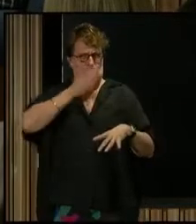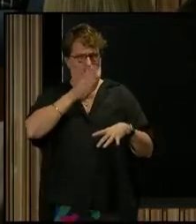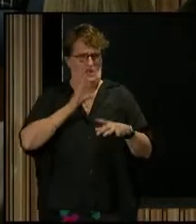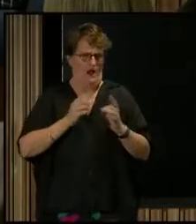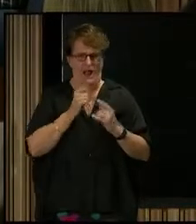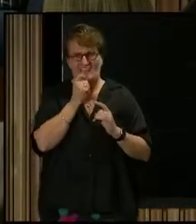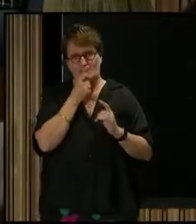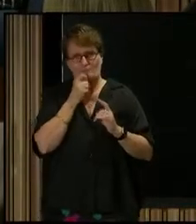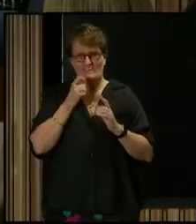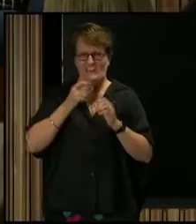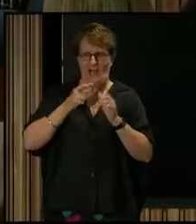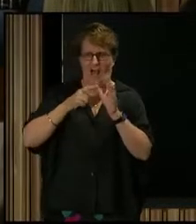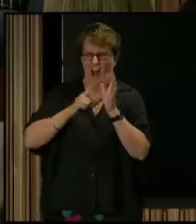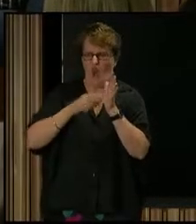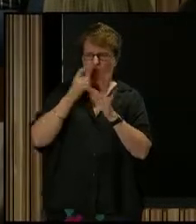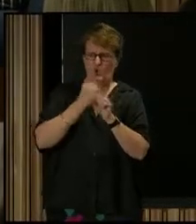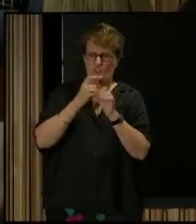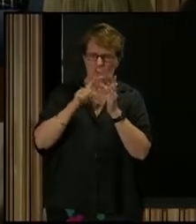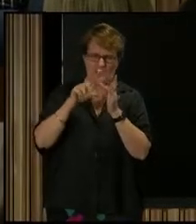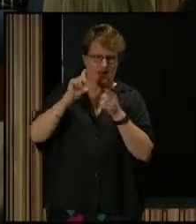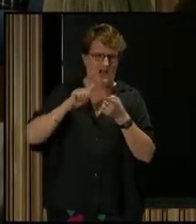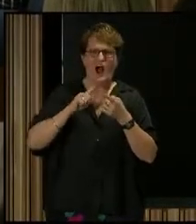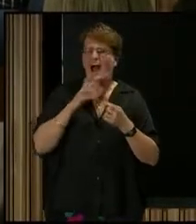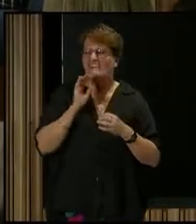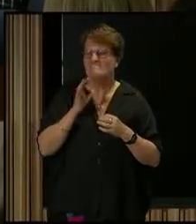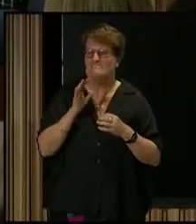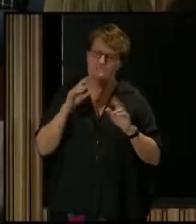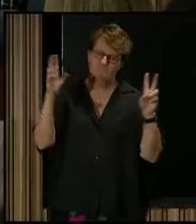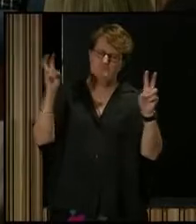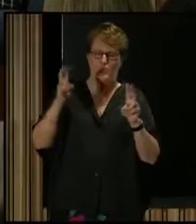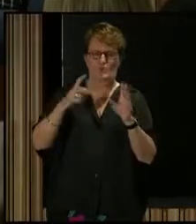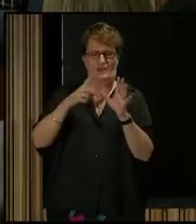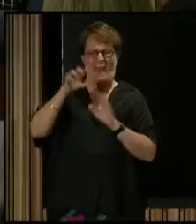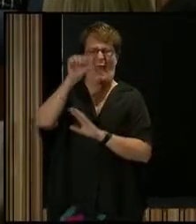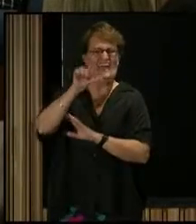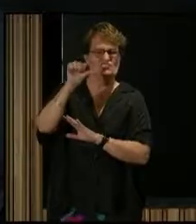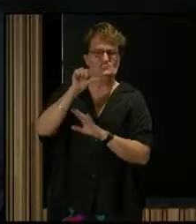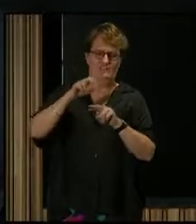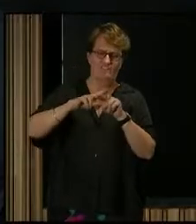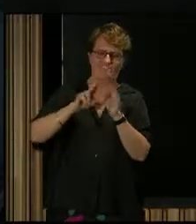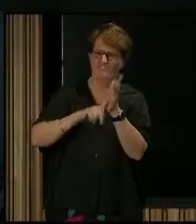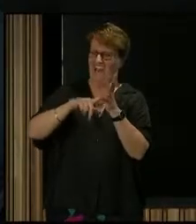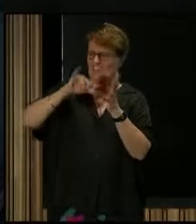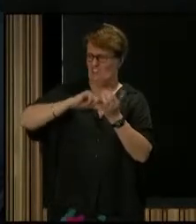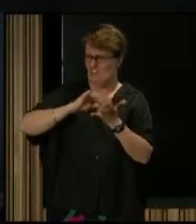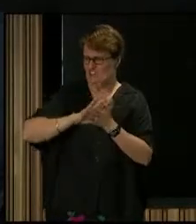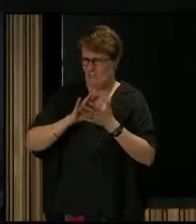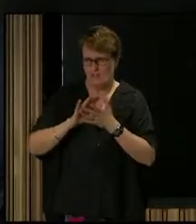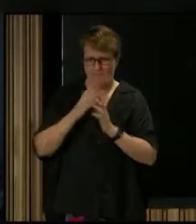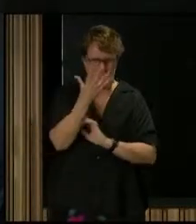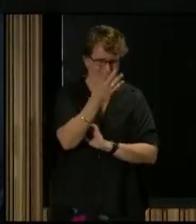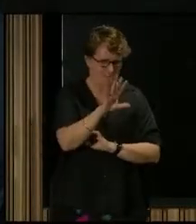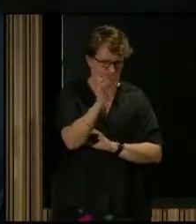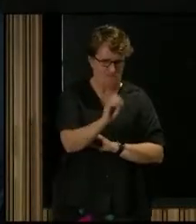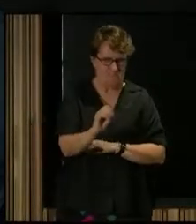mildly allergic. My mother is in the room. I've got what you call Asian flush, which is... which happens to like a good 50% of the Asian